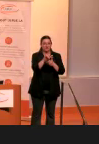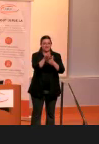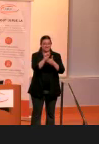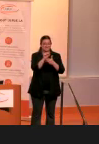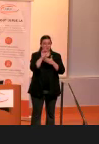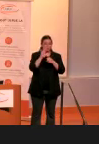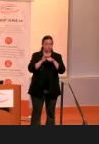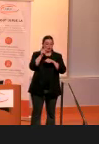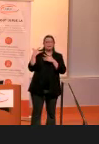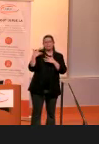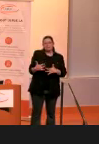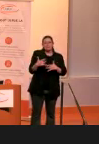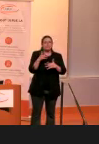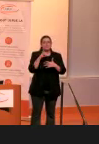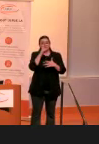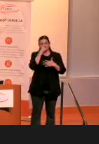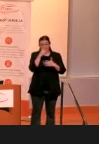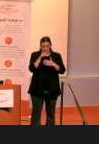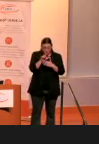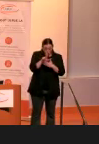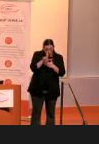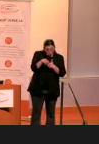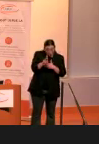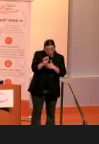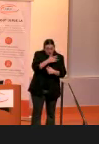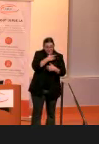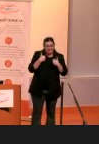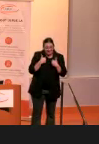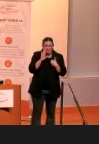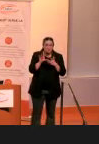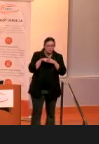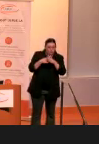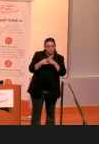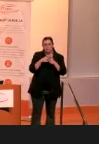lupus, we would give a non-steroidal like Advil or Aleve, then we would go to